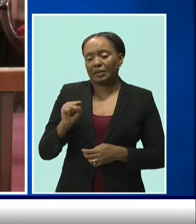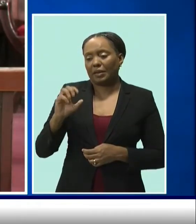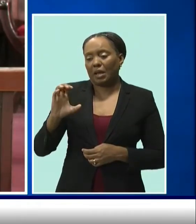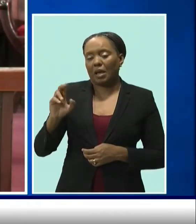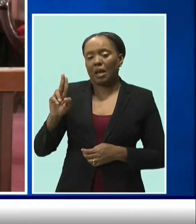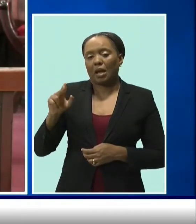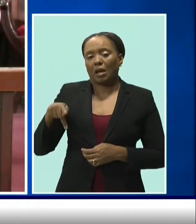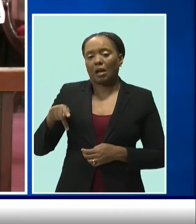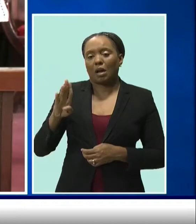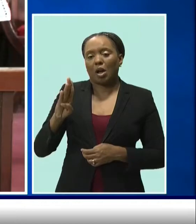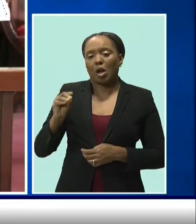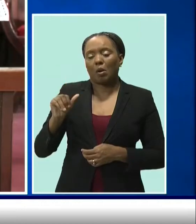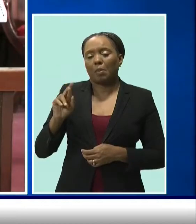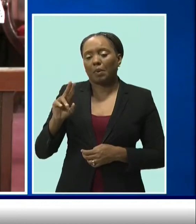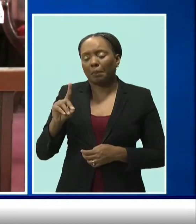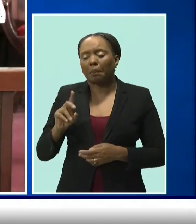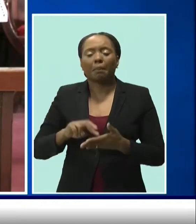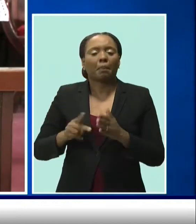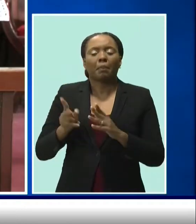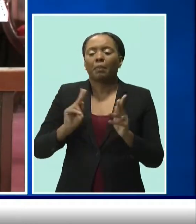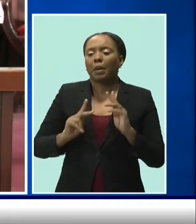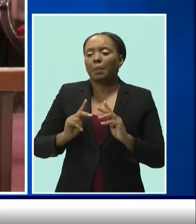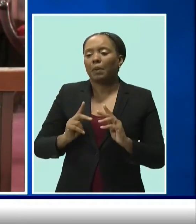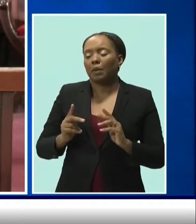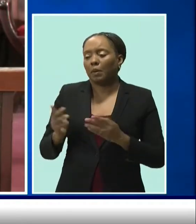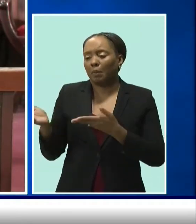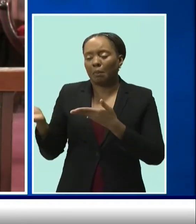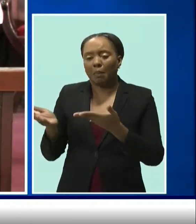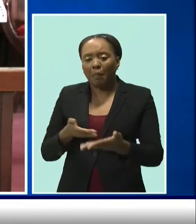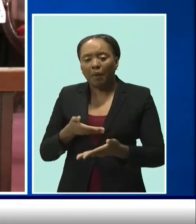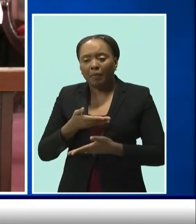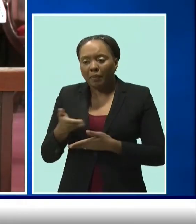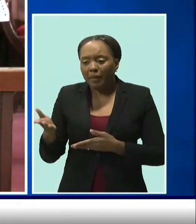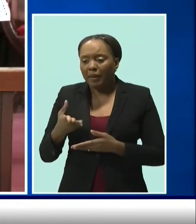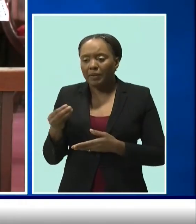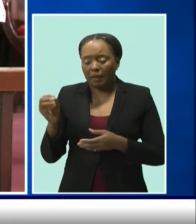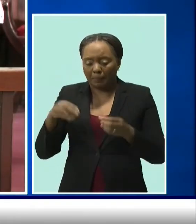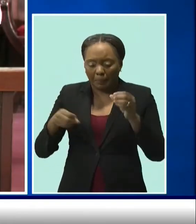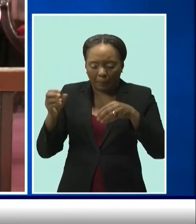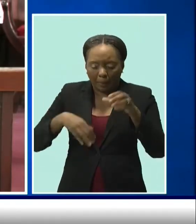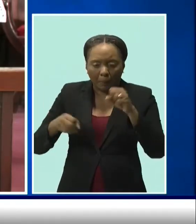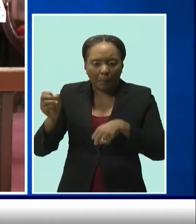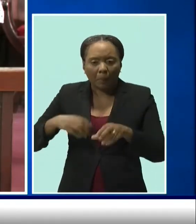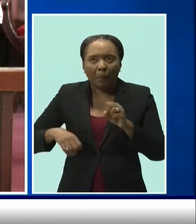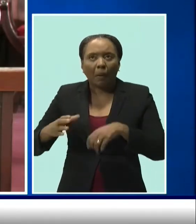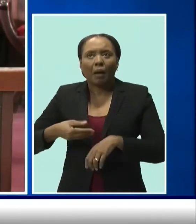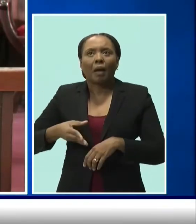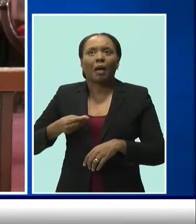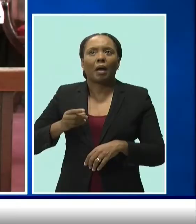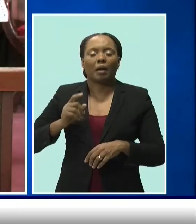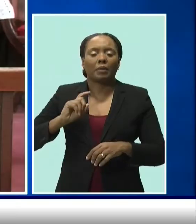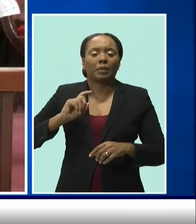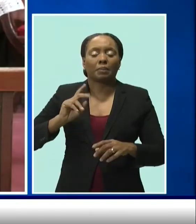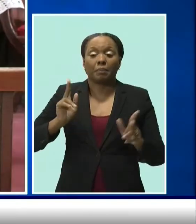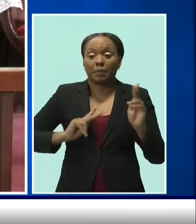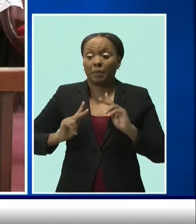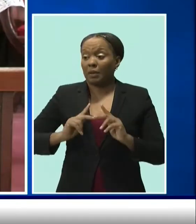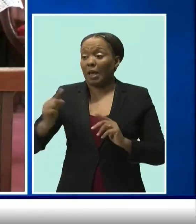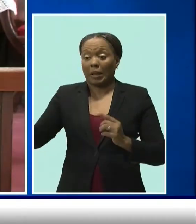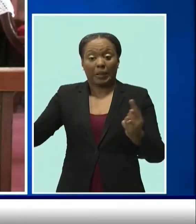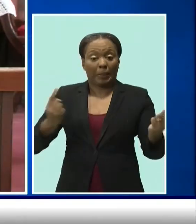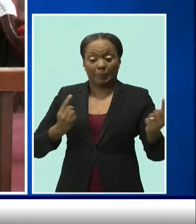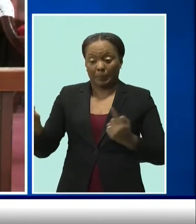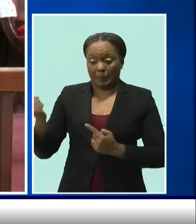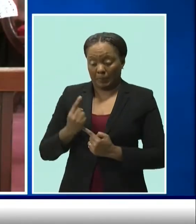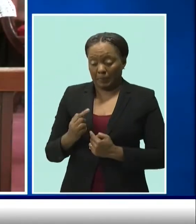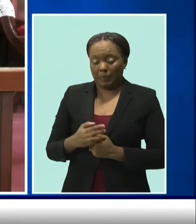grocery items, personal items, and then we are able to package them. And persons are still able to come. They will not be able to